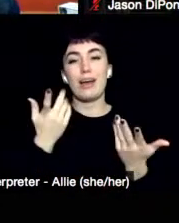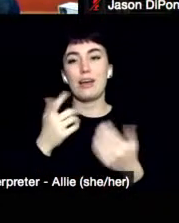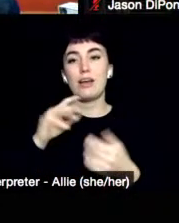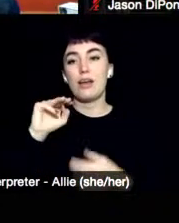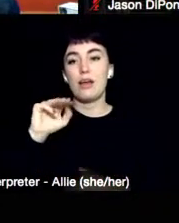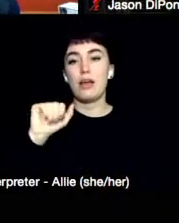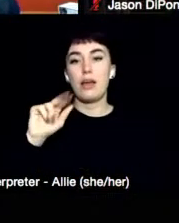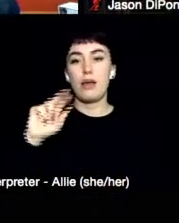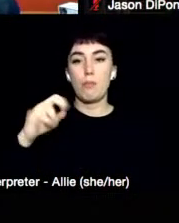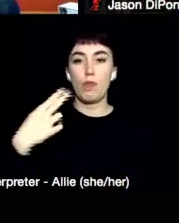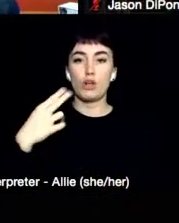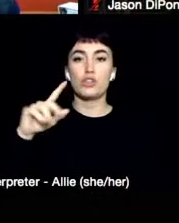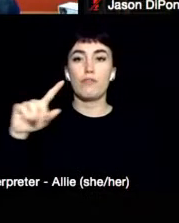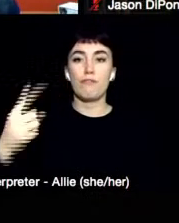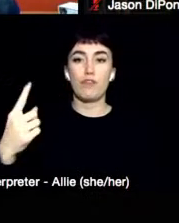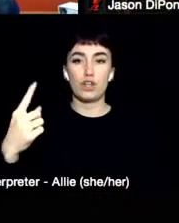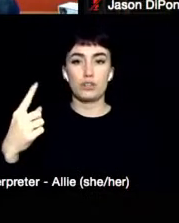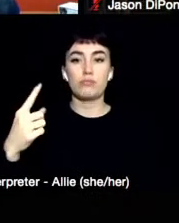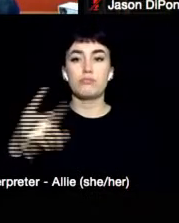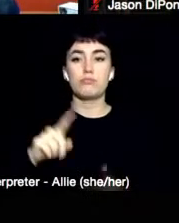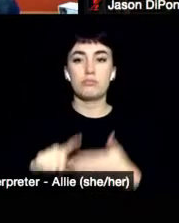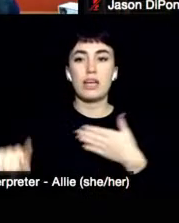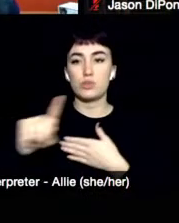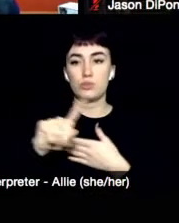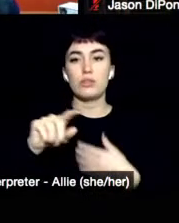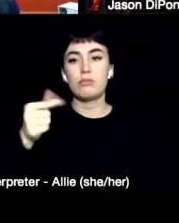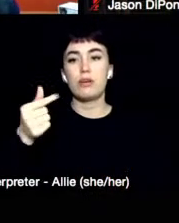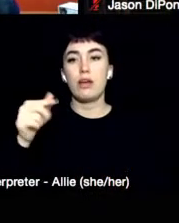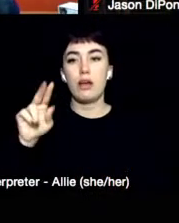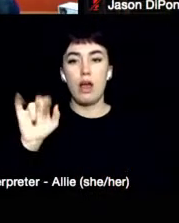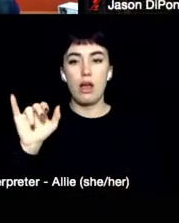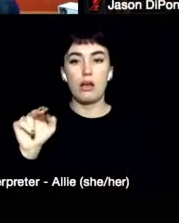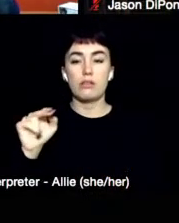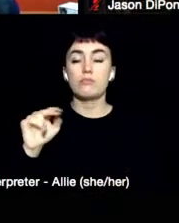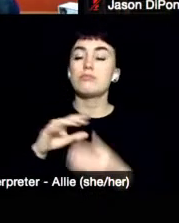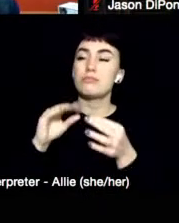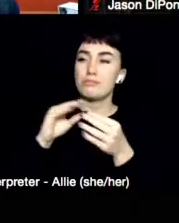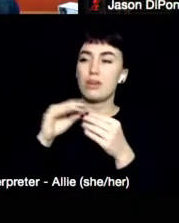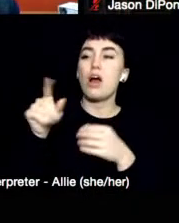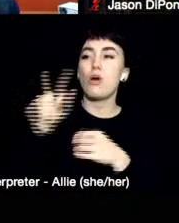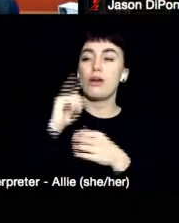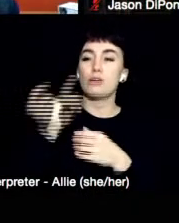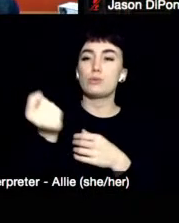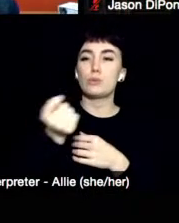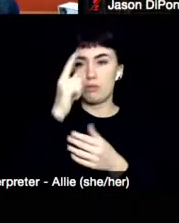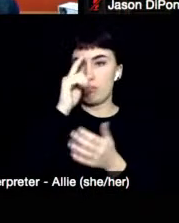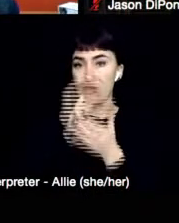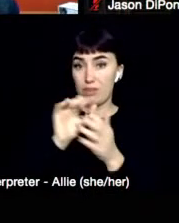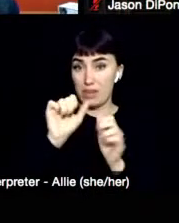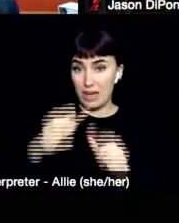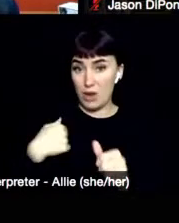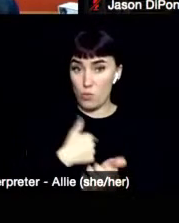1st. It's March 1st, so it's next week. It's just next week, Tuesday, I believe. Is this something that we can